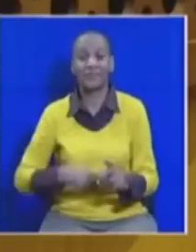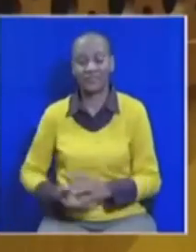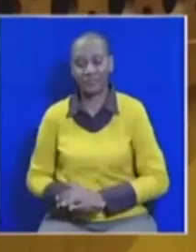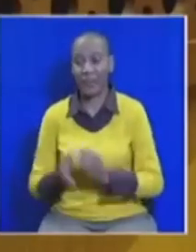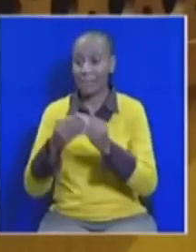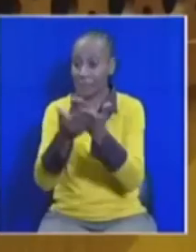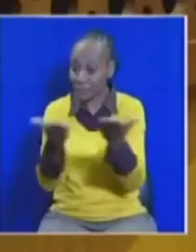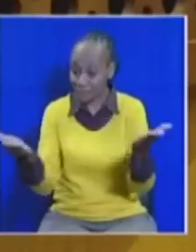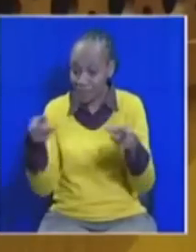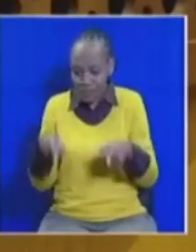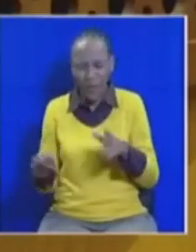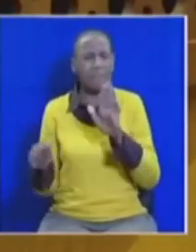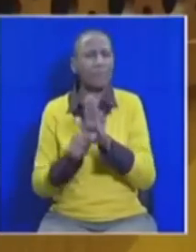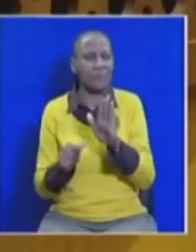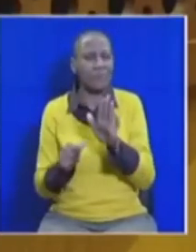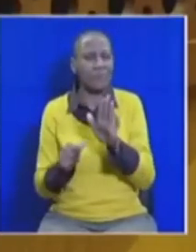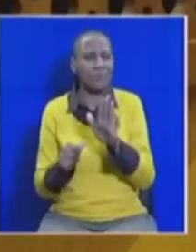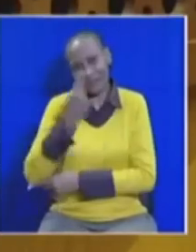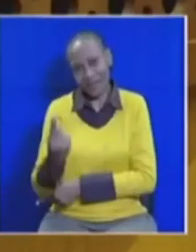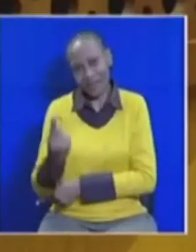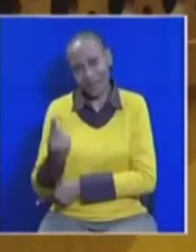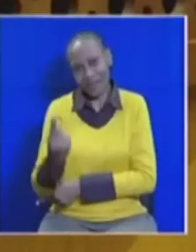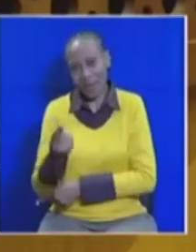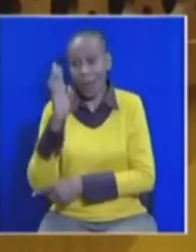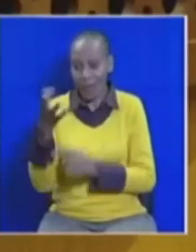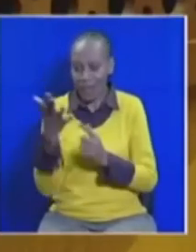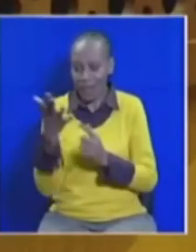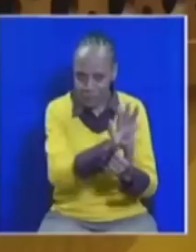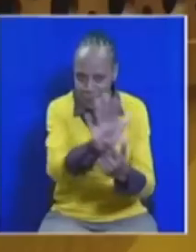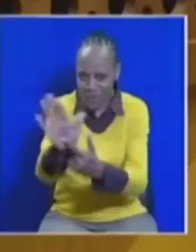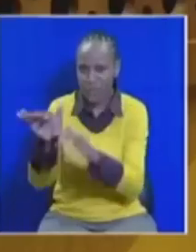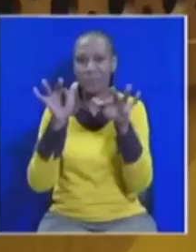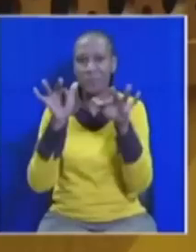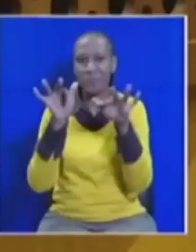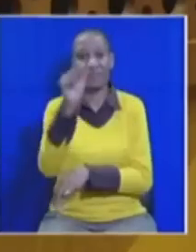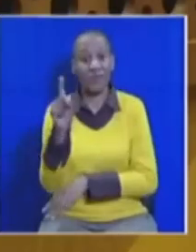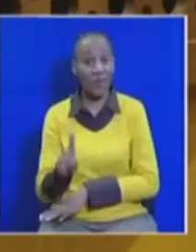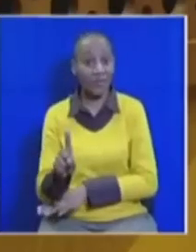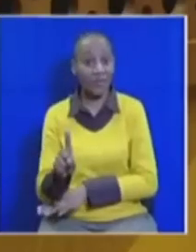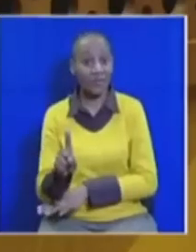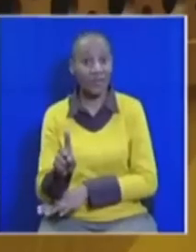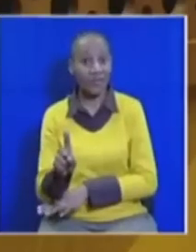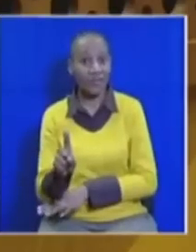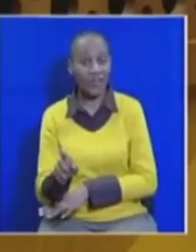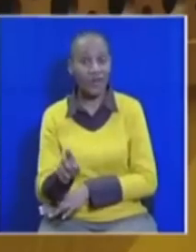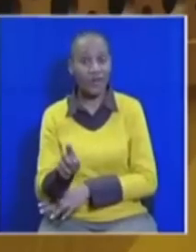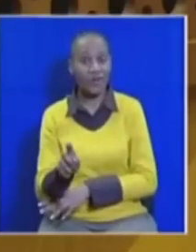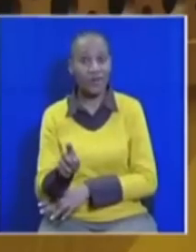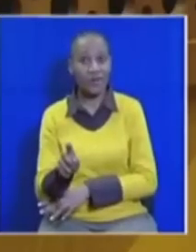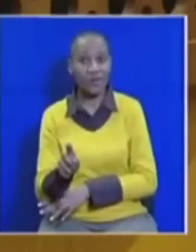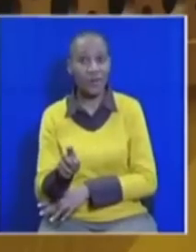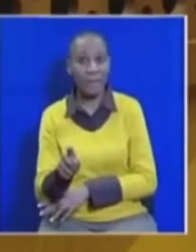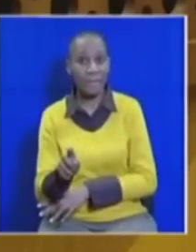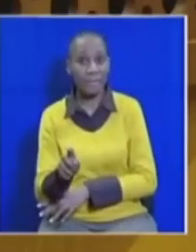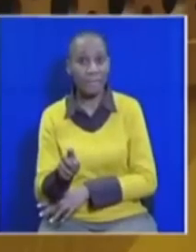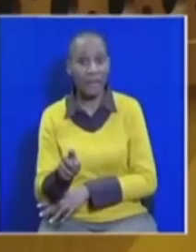historic day. It's a historic day because it will show the people of South Africa the true character of the